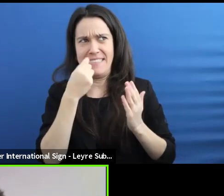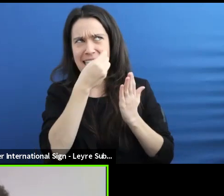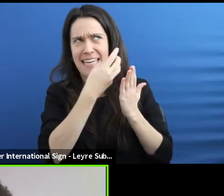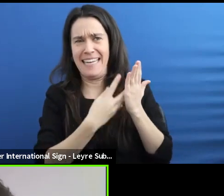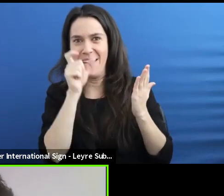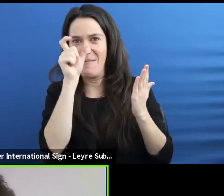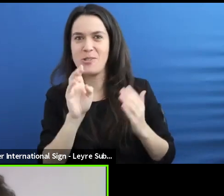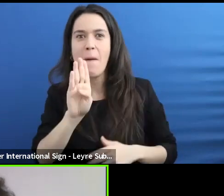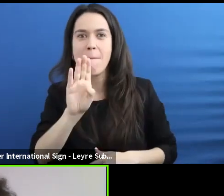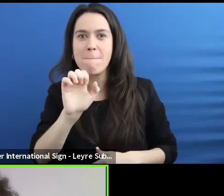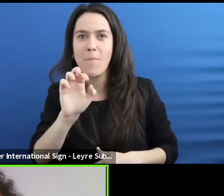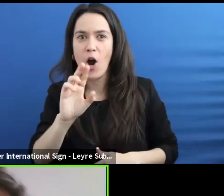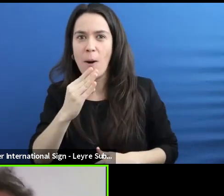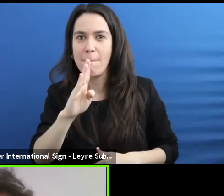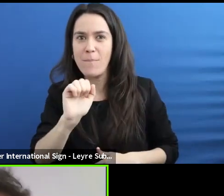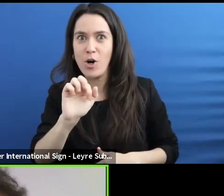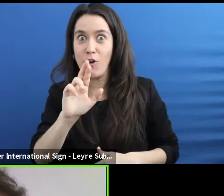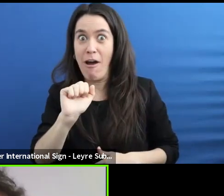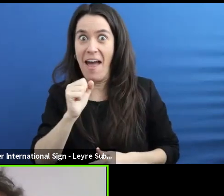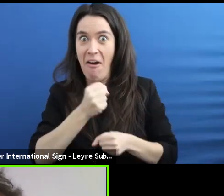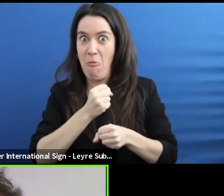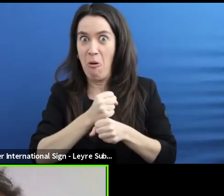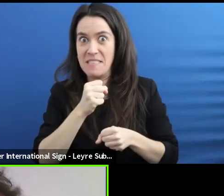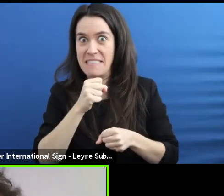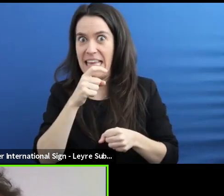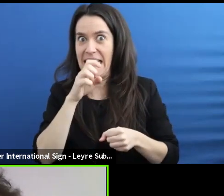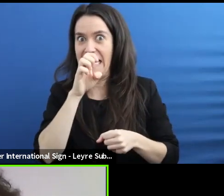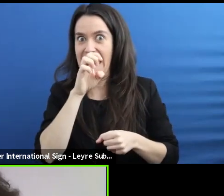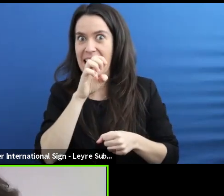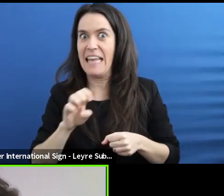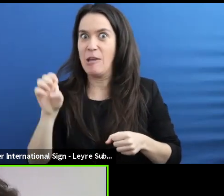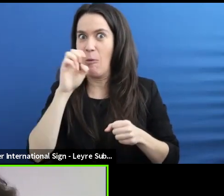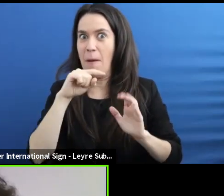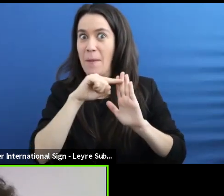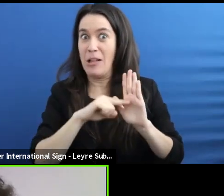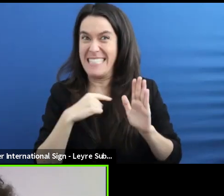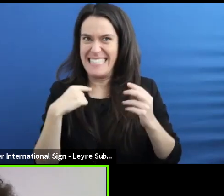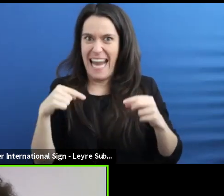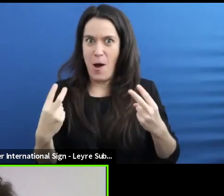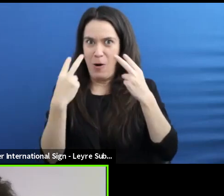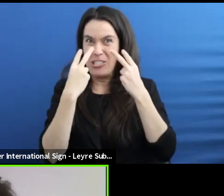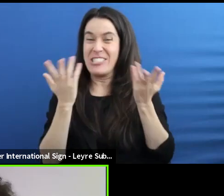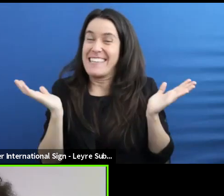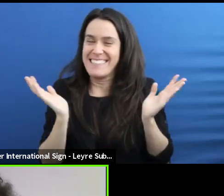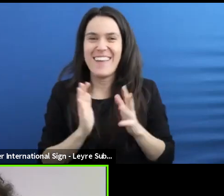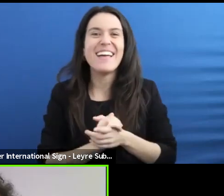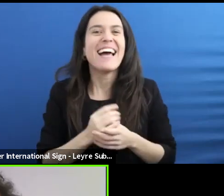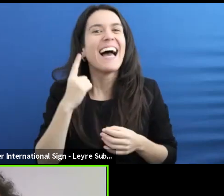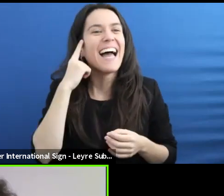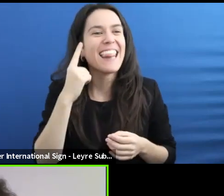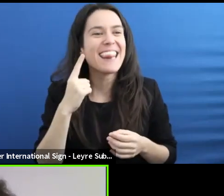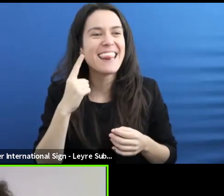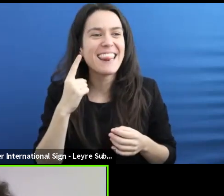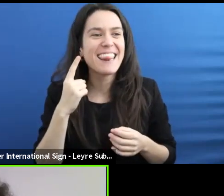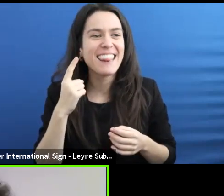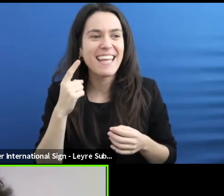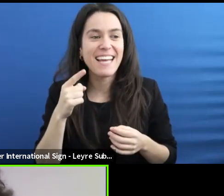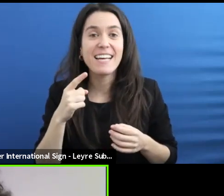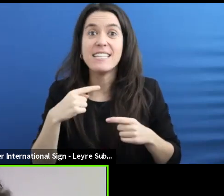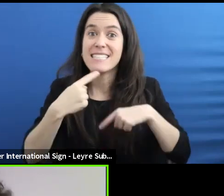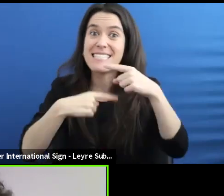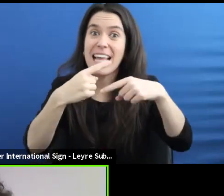Well, think that definitely green policies, sustainability issues should